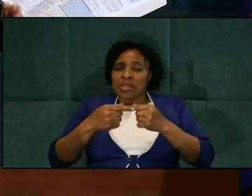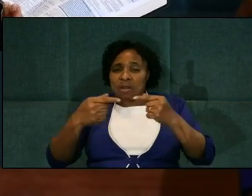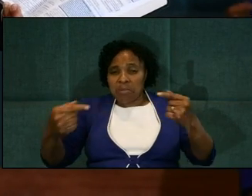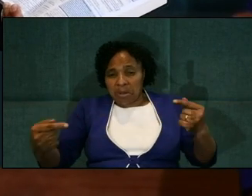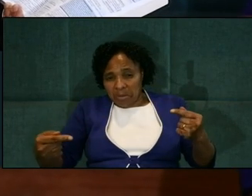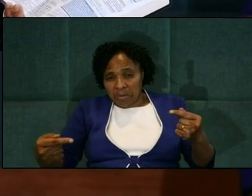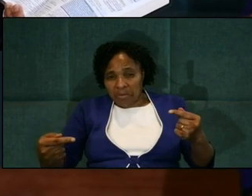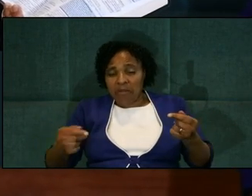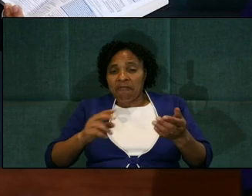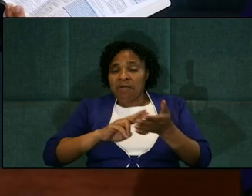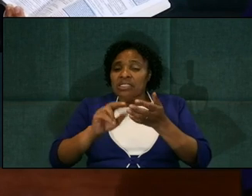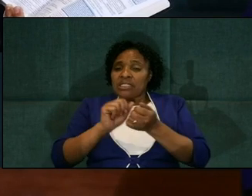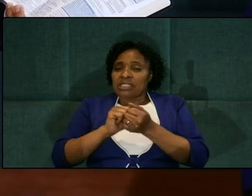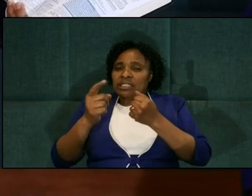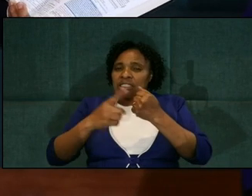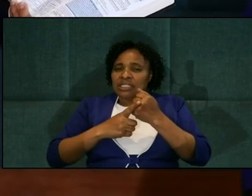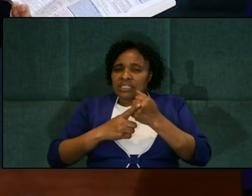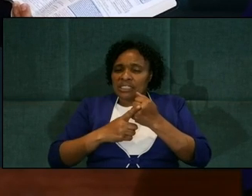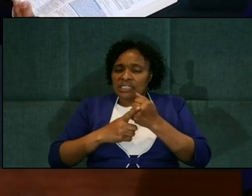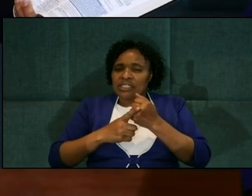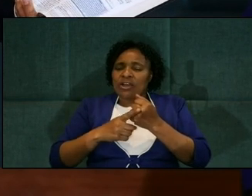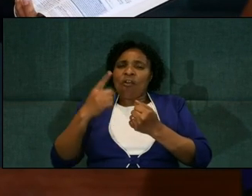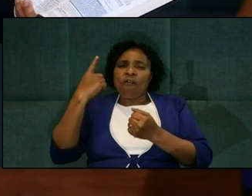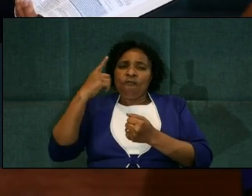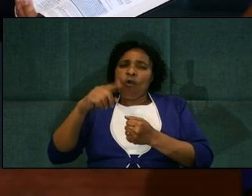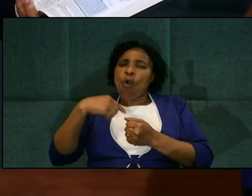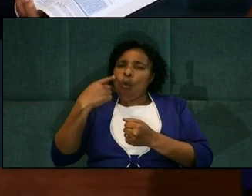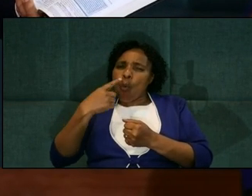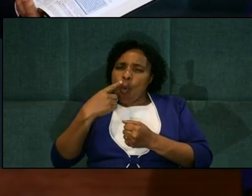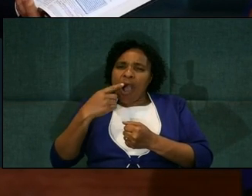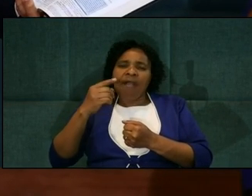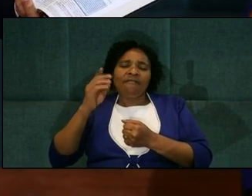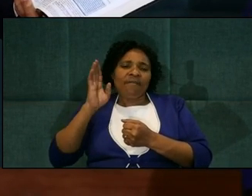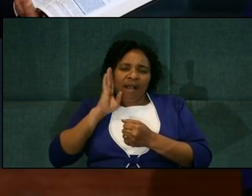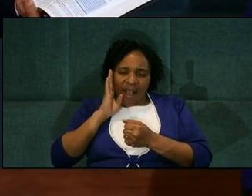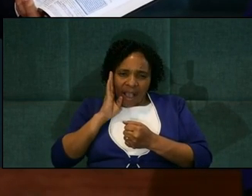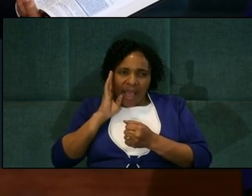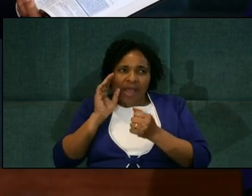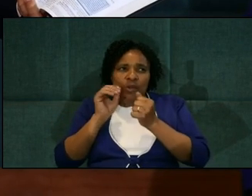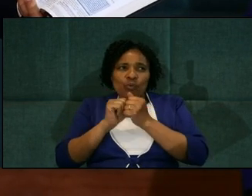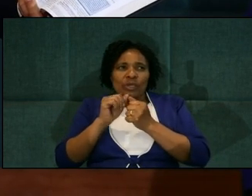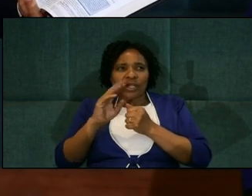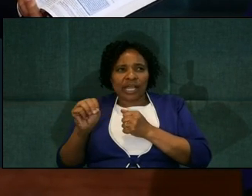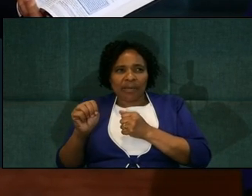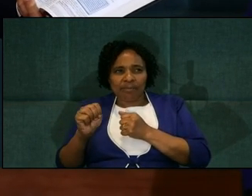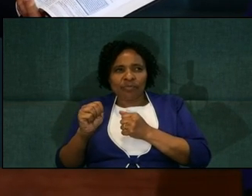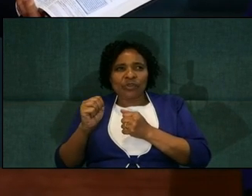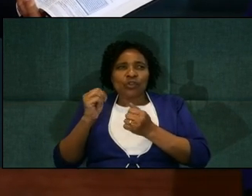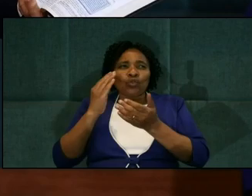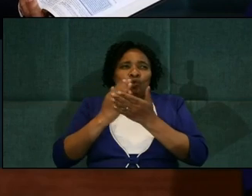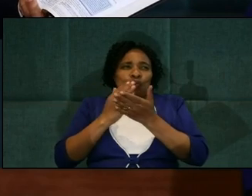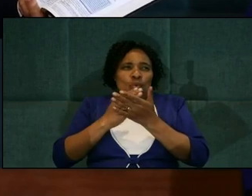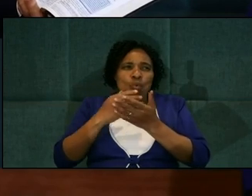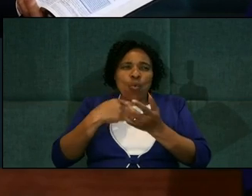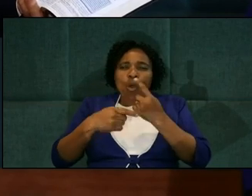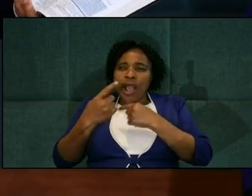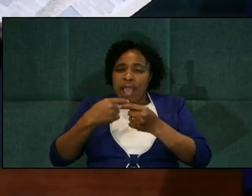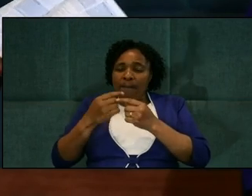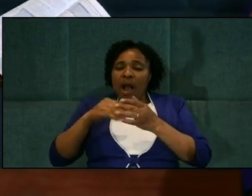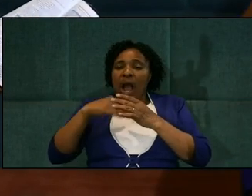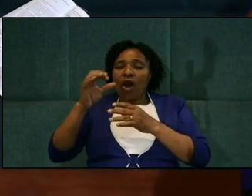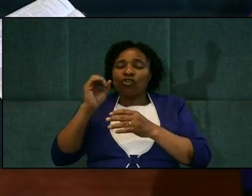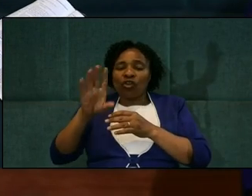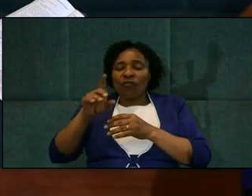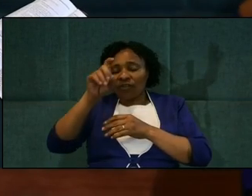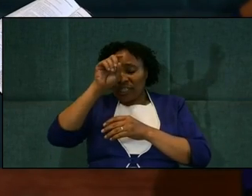as in the rebellion. I mean, verse 16. Then Paul asks, for who having heard rebelled? Indeed, was it not all who came out of